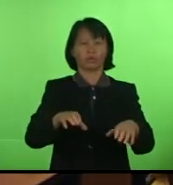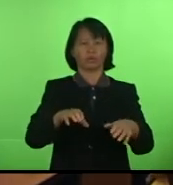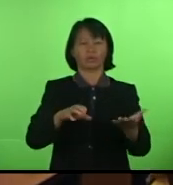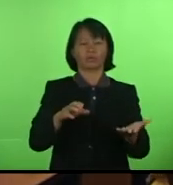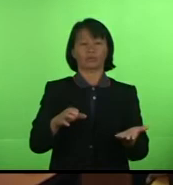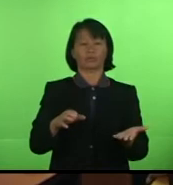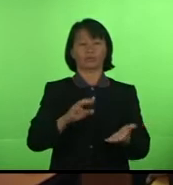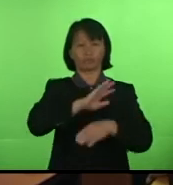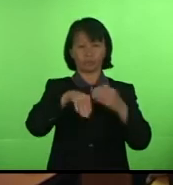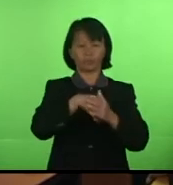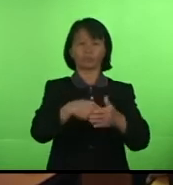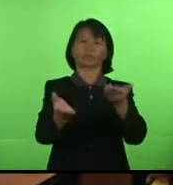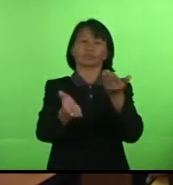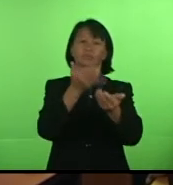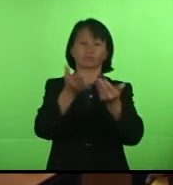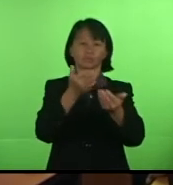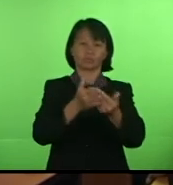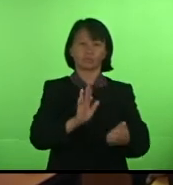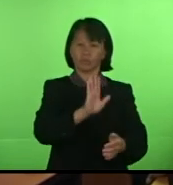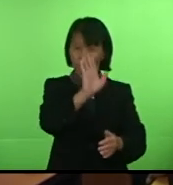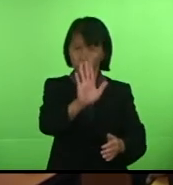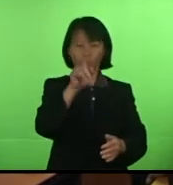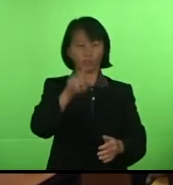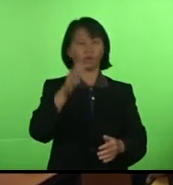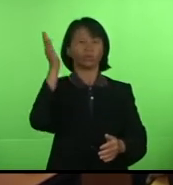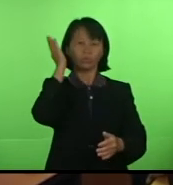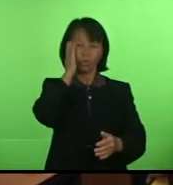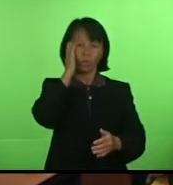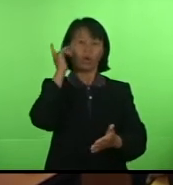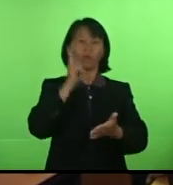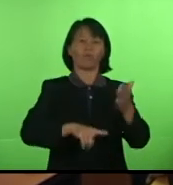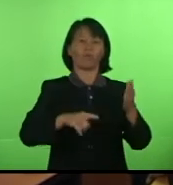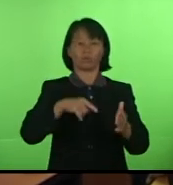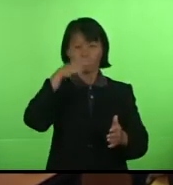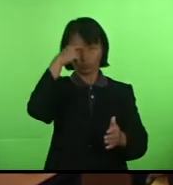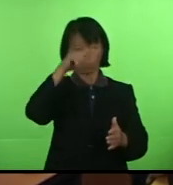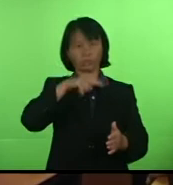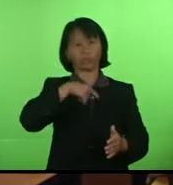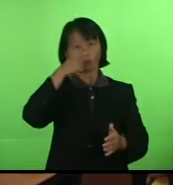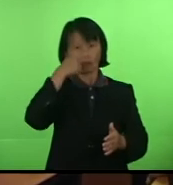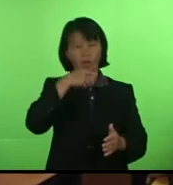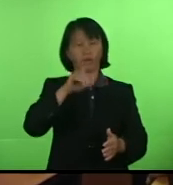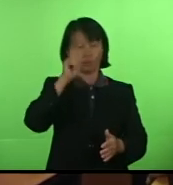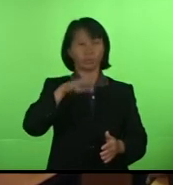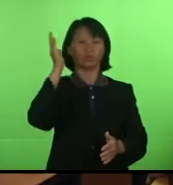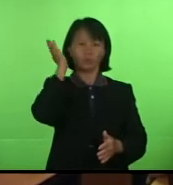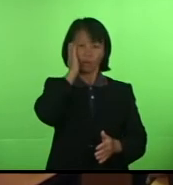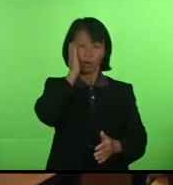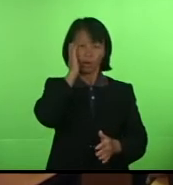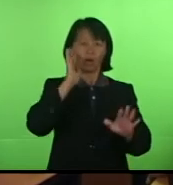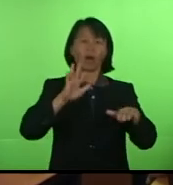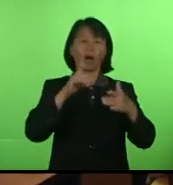it's as simple as you must know what to say, you must know what to